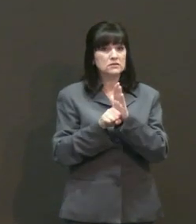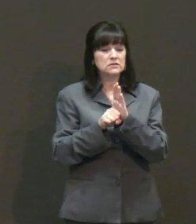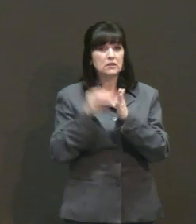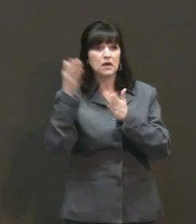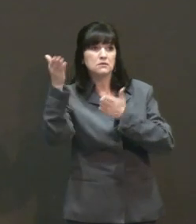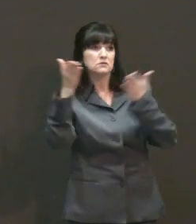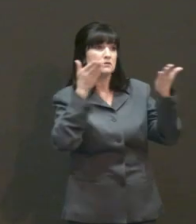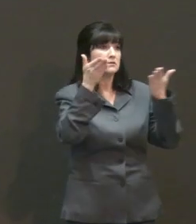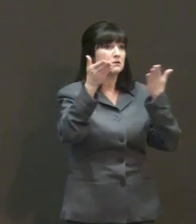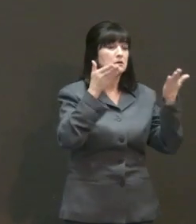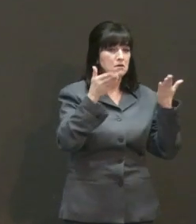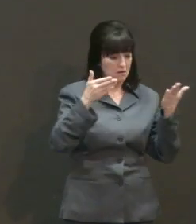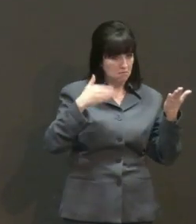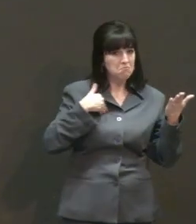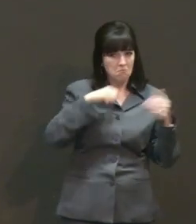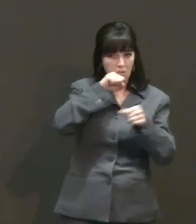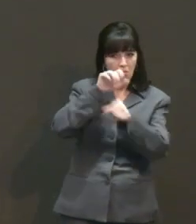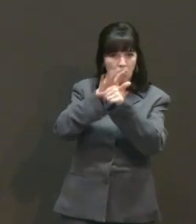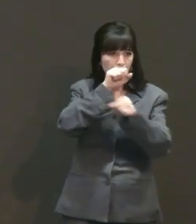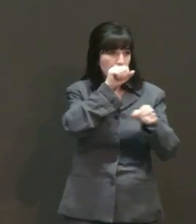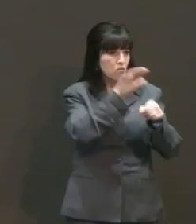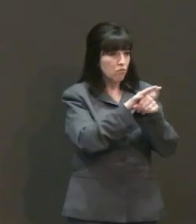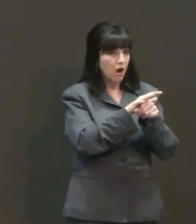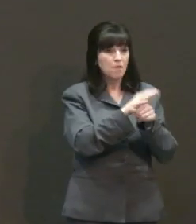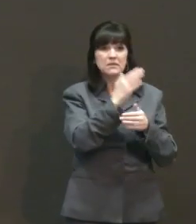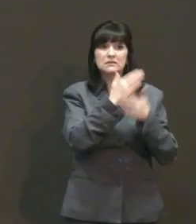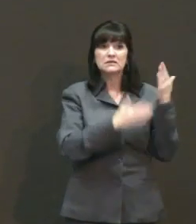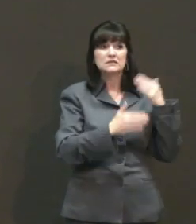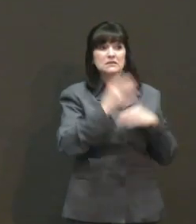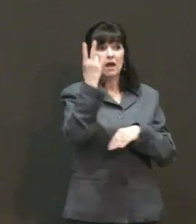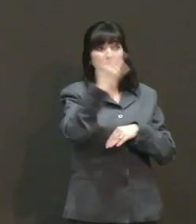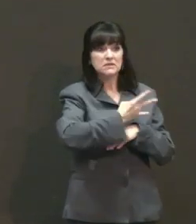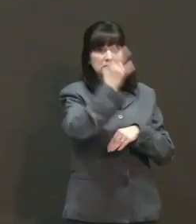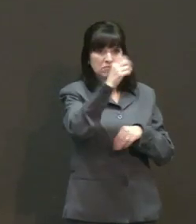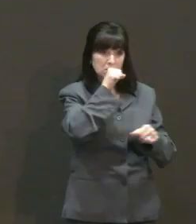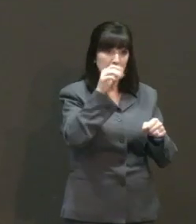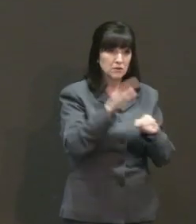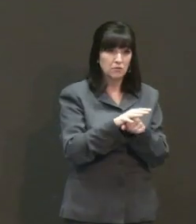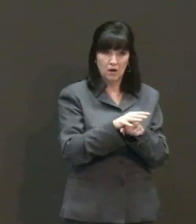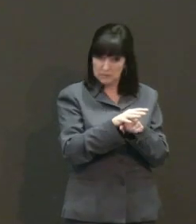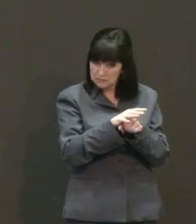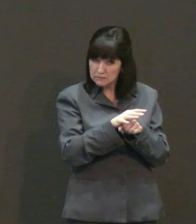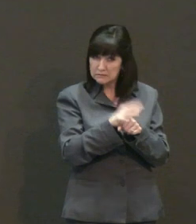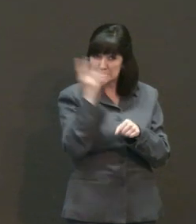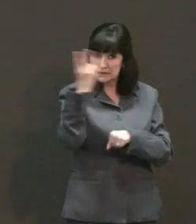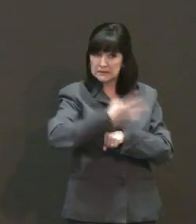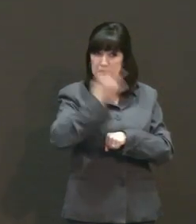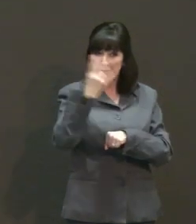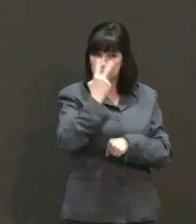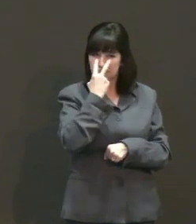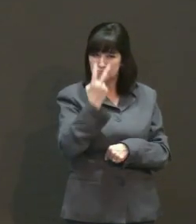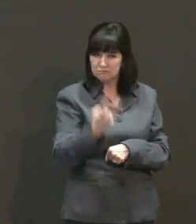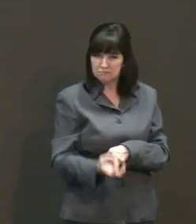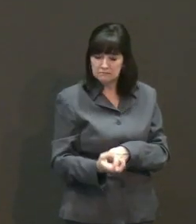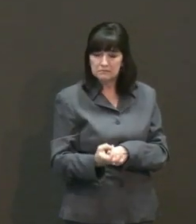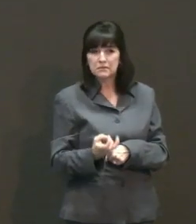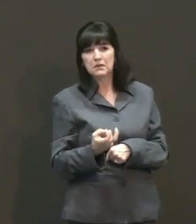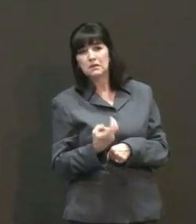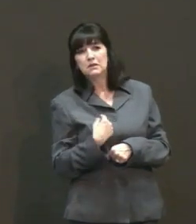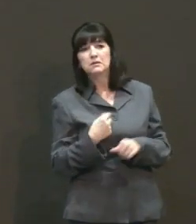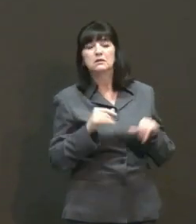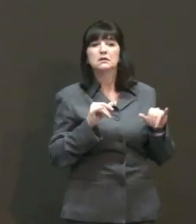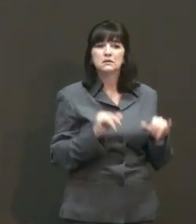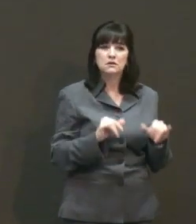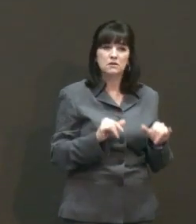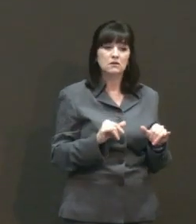have it, and if they say we're going to have it in 7 days, I'm going to believe it at 7 days when I see it. It's not like it's an Amazon Prime package that I'm pretty good is going to be here by 9